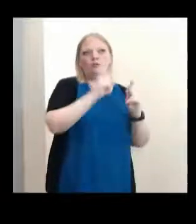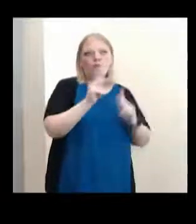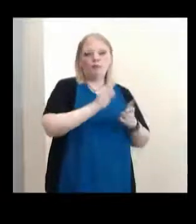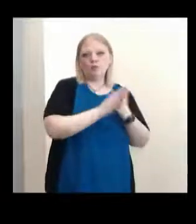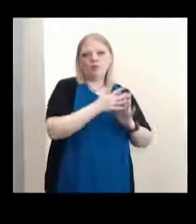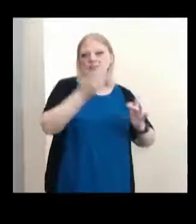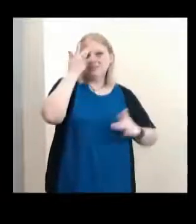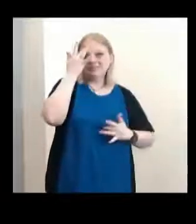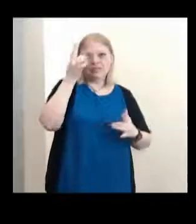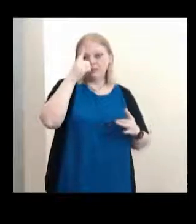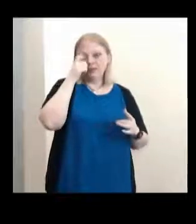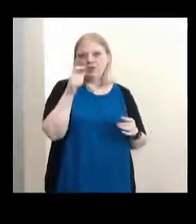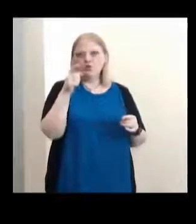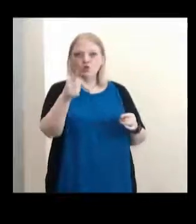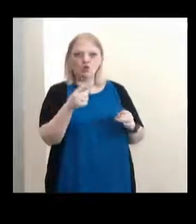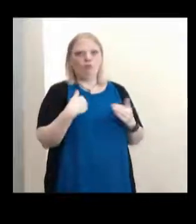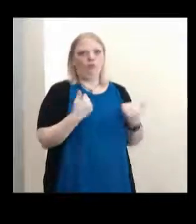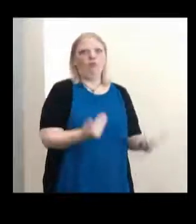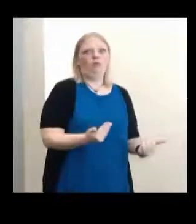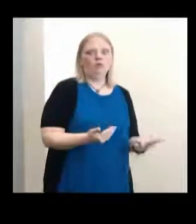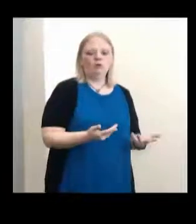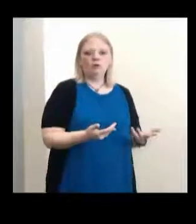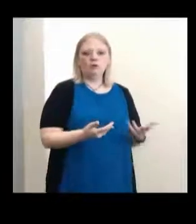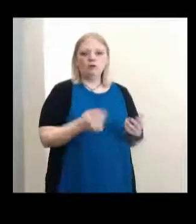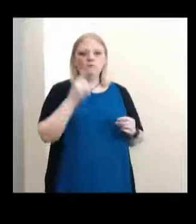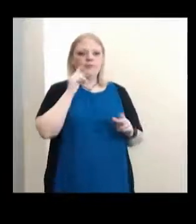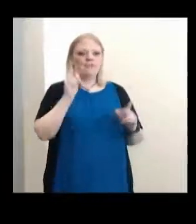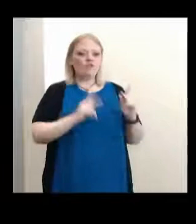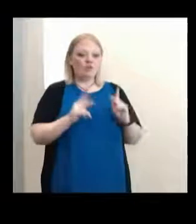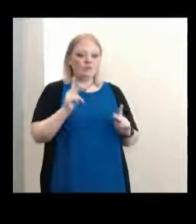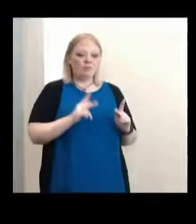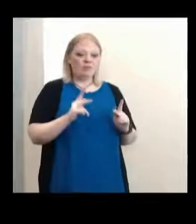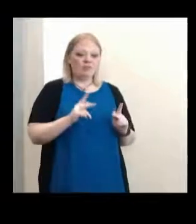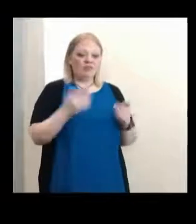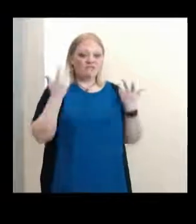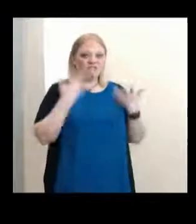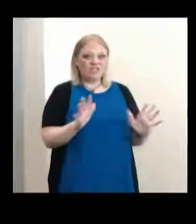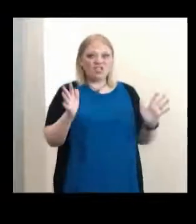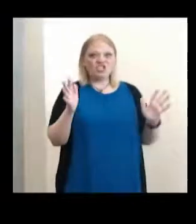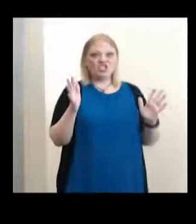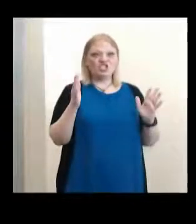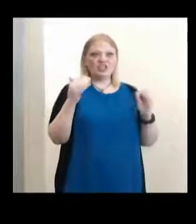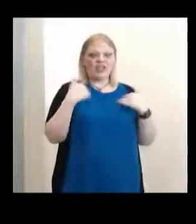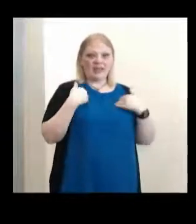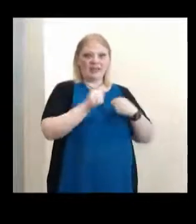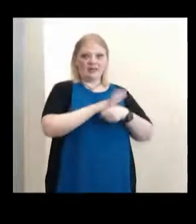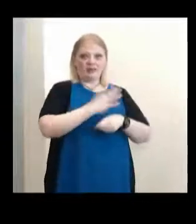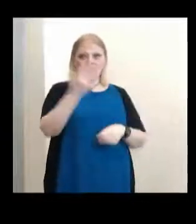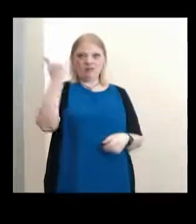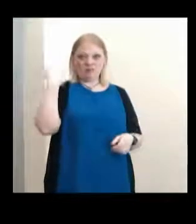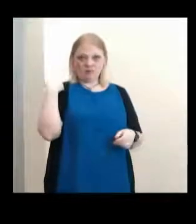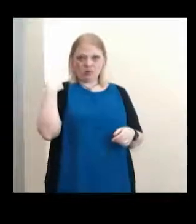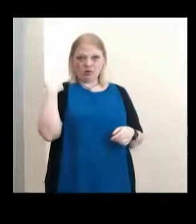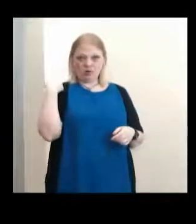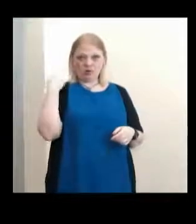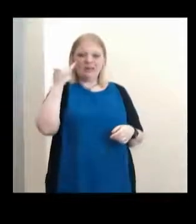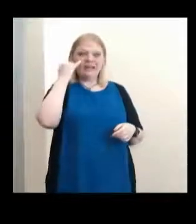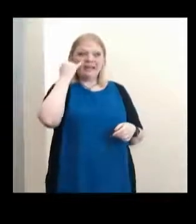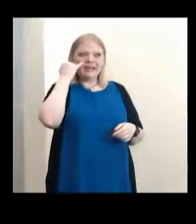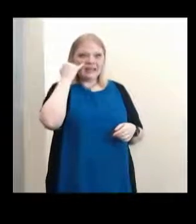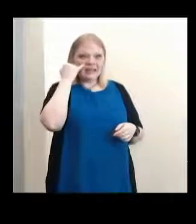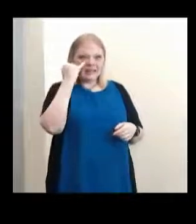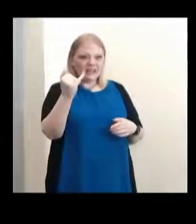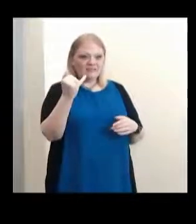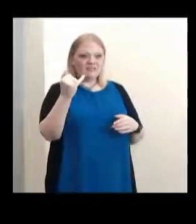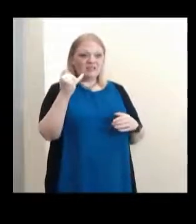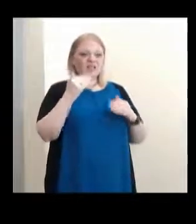you because you're sick. For people who have had COVID-19 in the past, if it's been more than